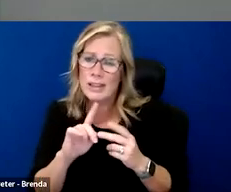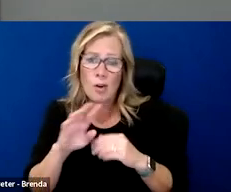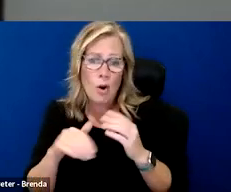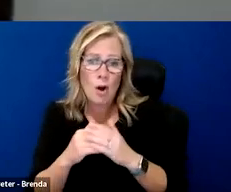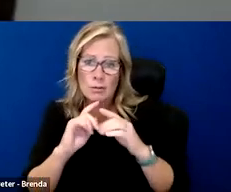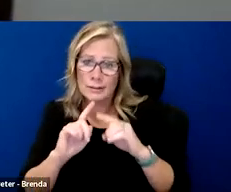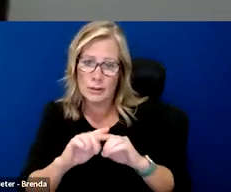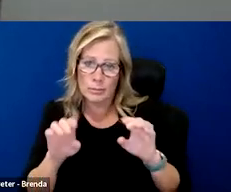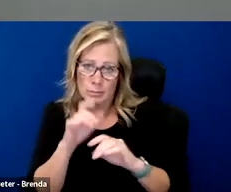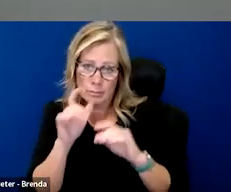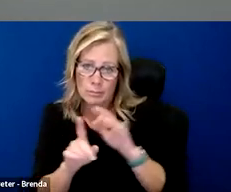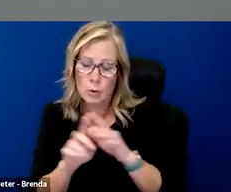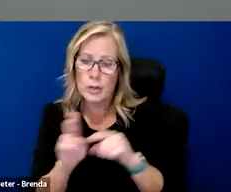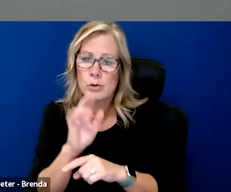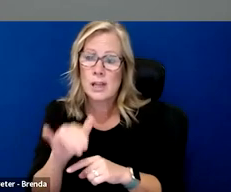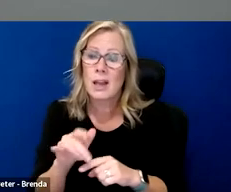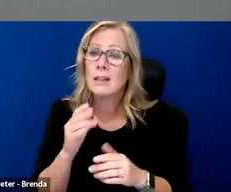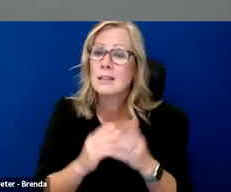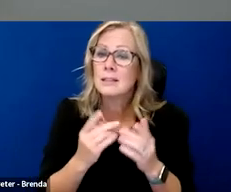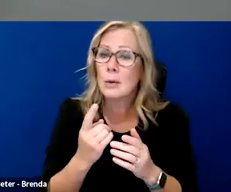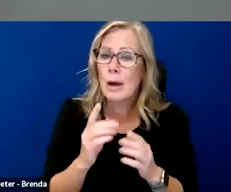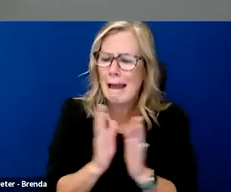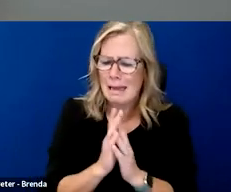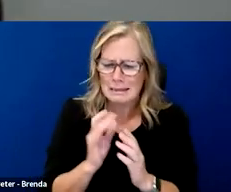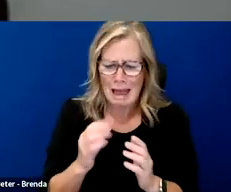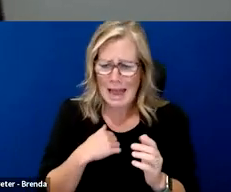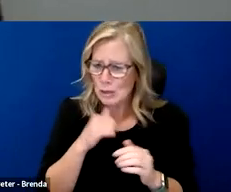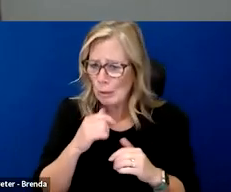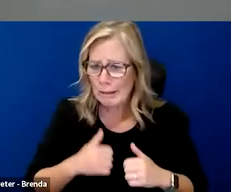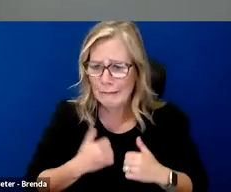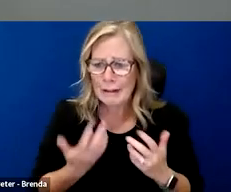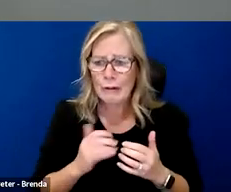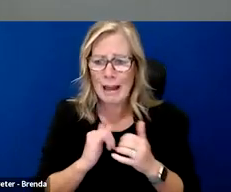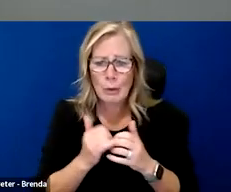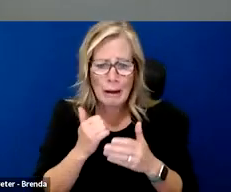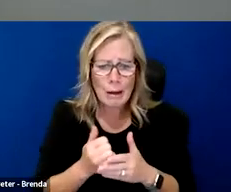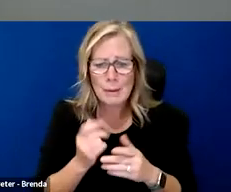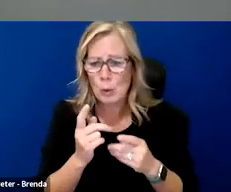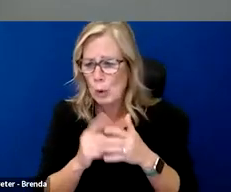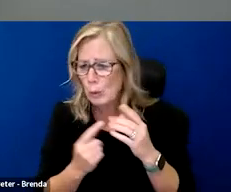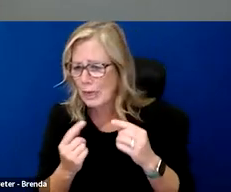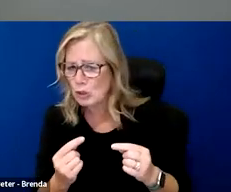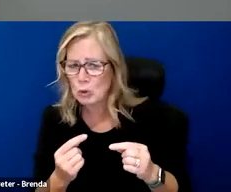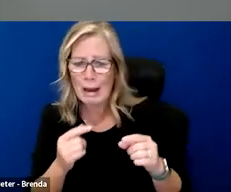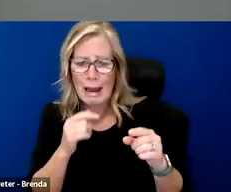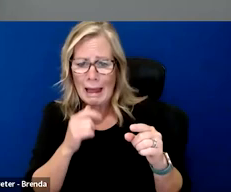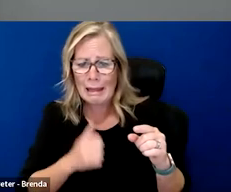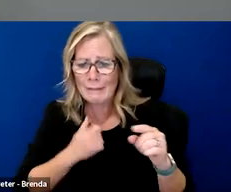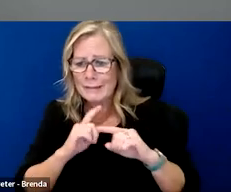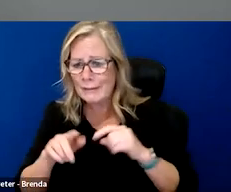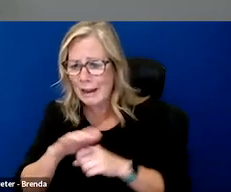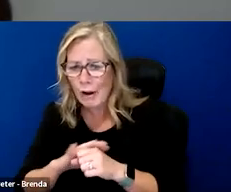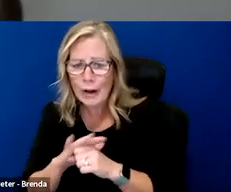that someone asked about. If they don't live here, you know, how can they help people that live, you know, if they don't live in the same place?